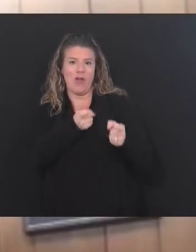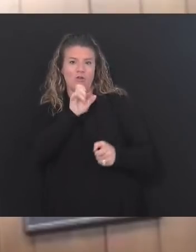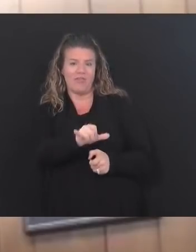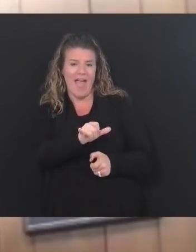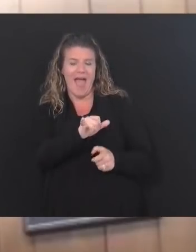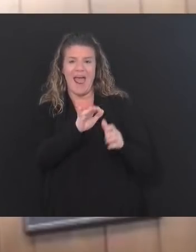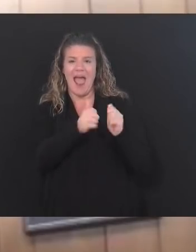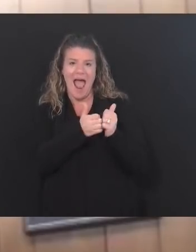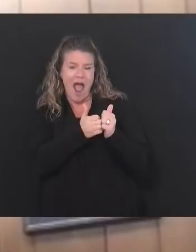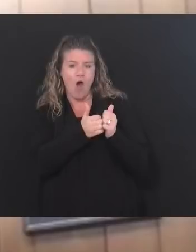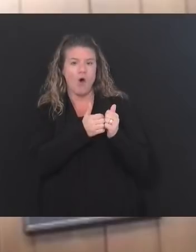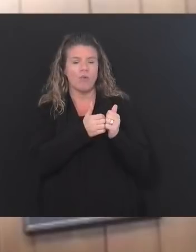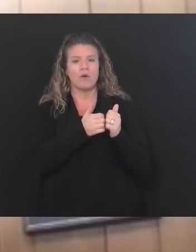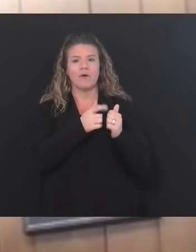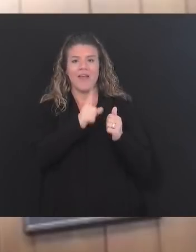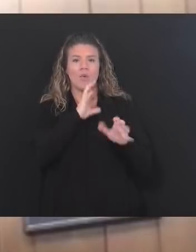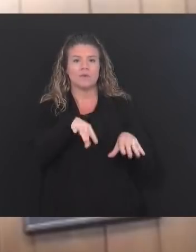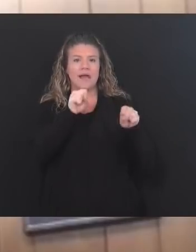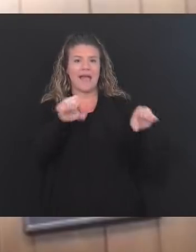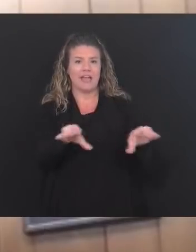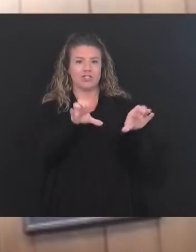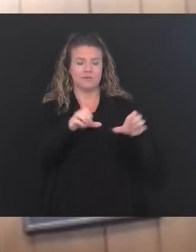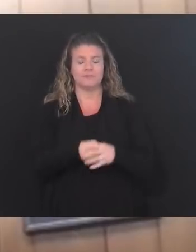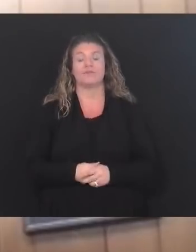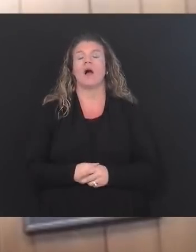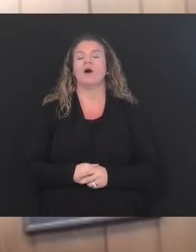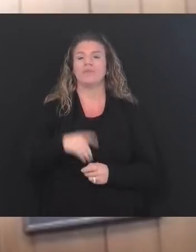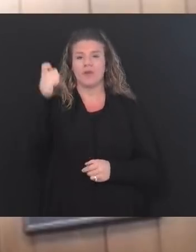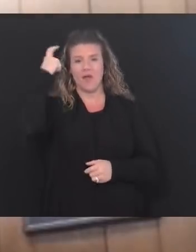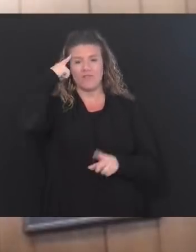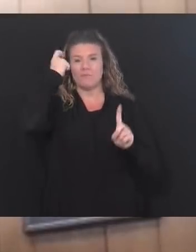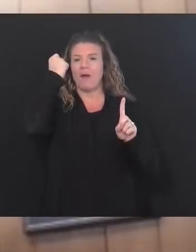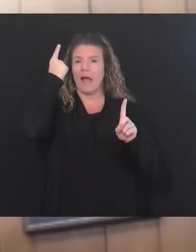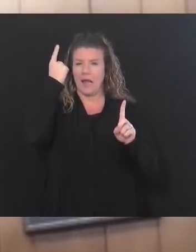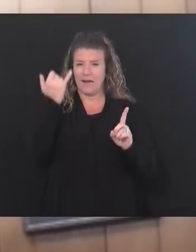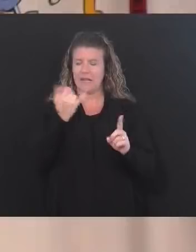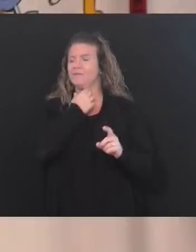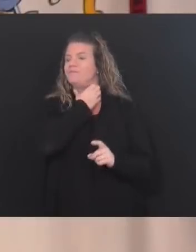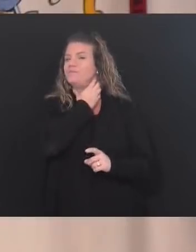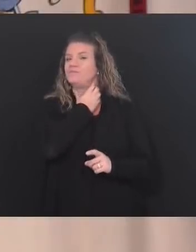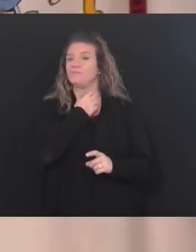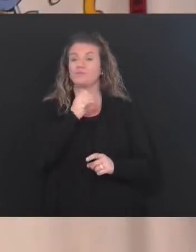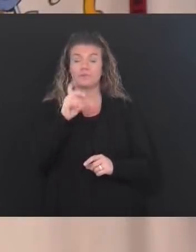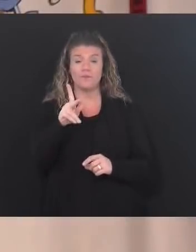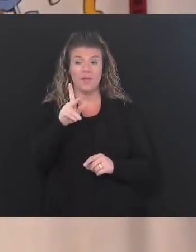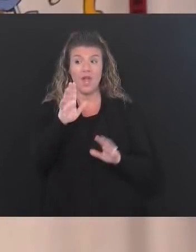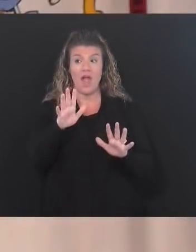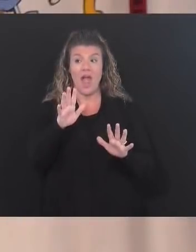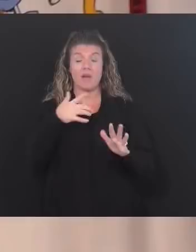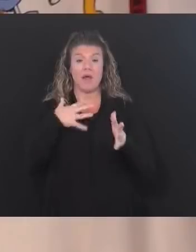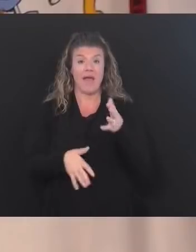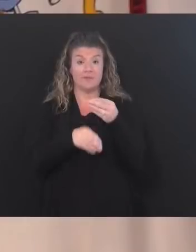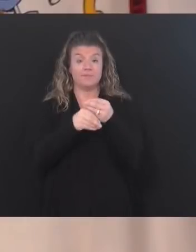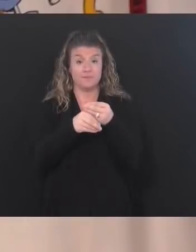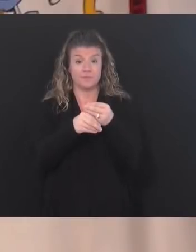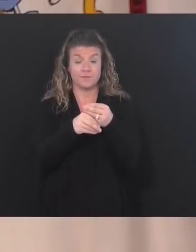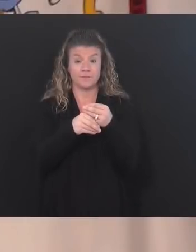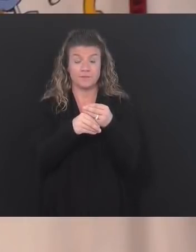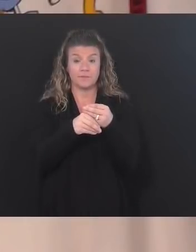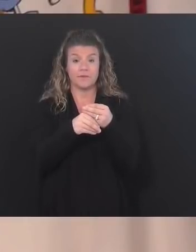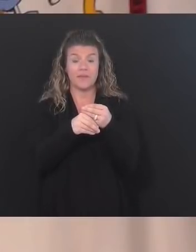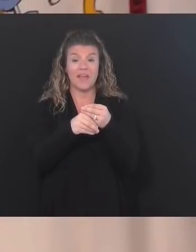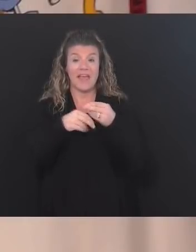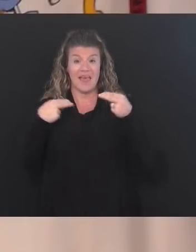departments to take action? I got it now. The bottom line is just this: the